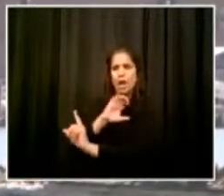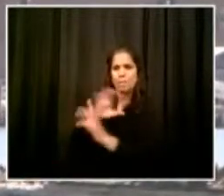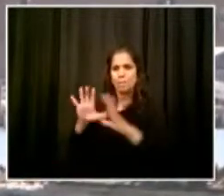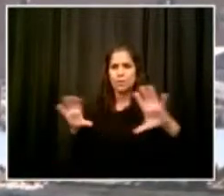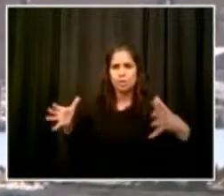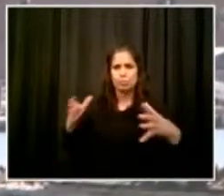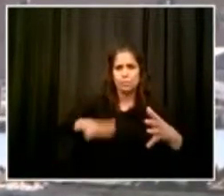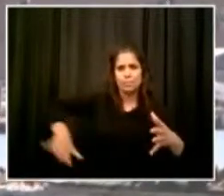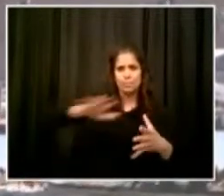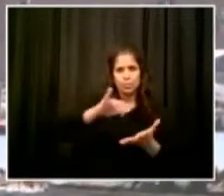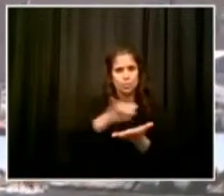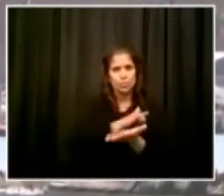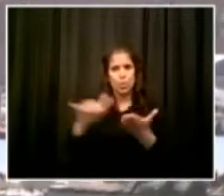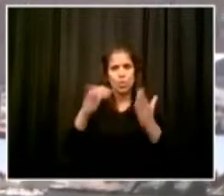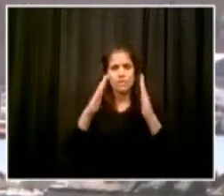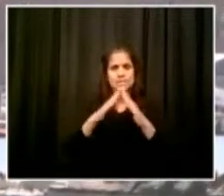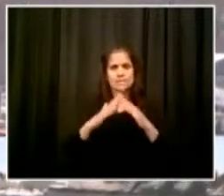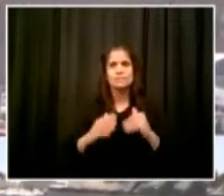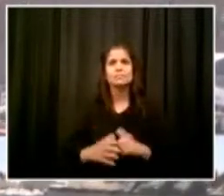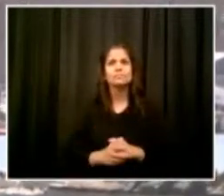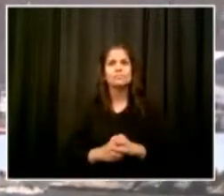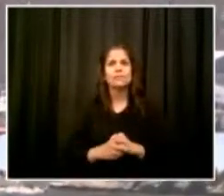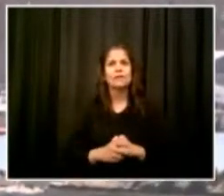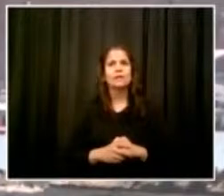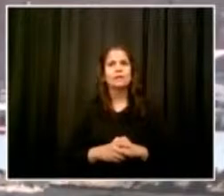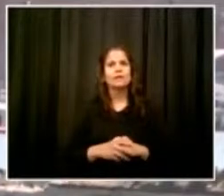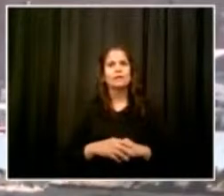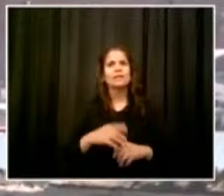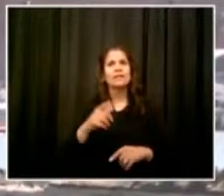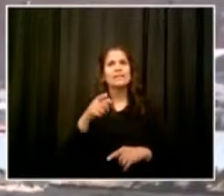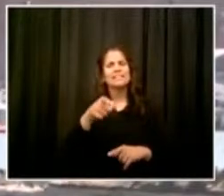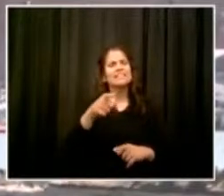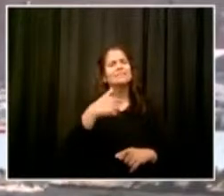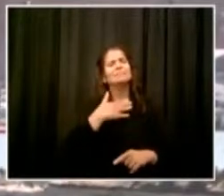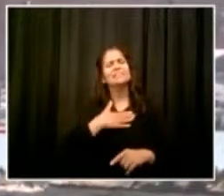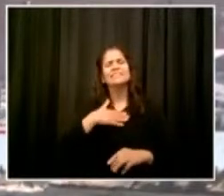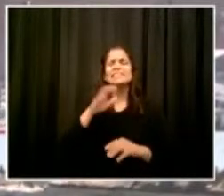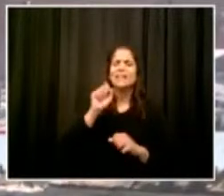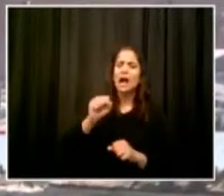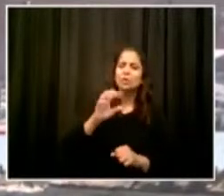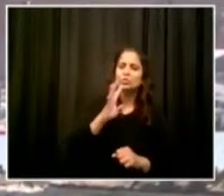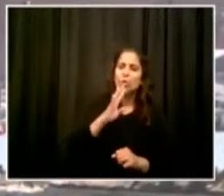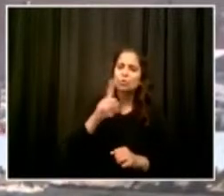You're going to have to project a little more, I'm sorry. I'm trying. Short trip.